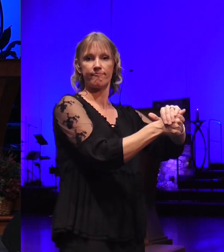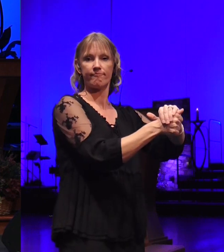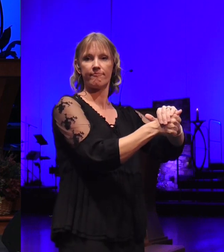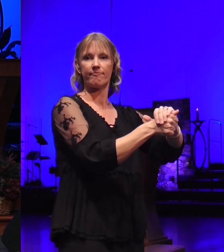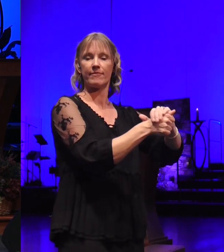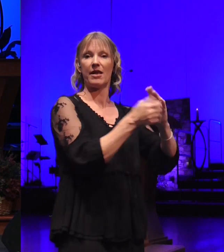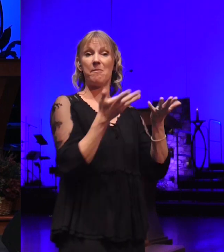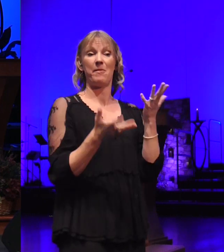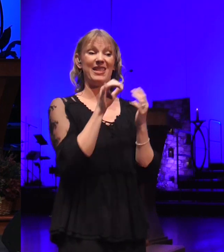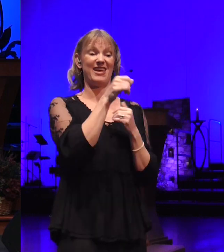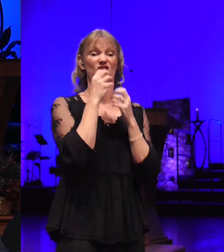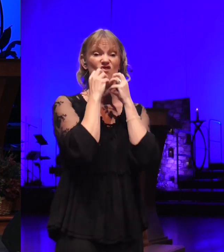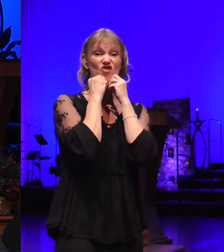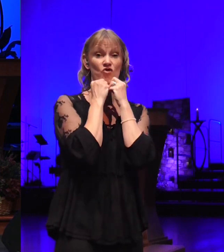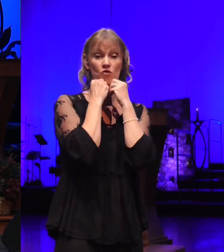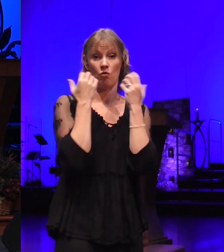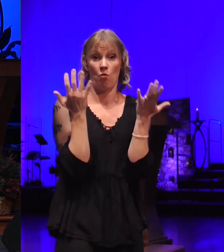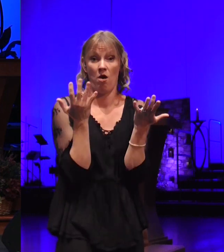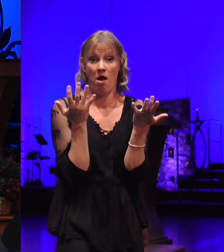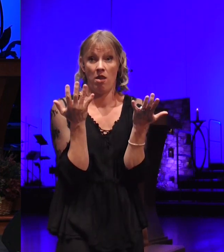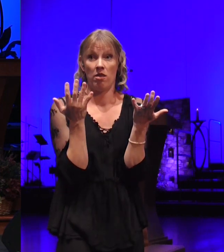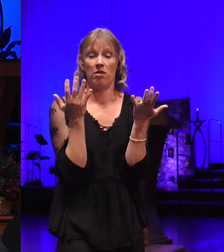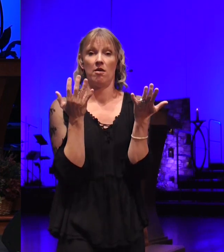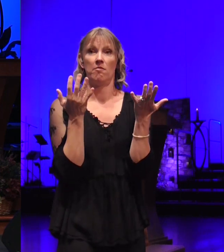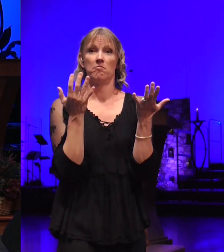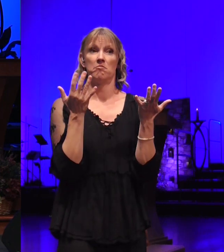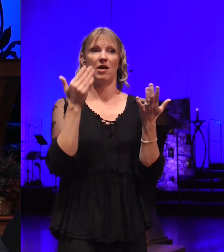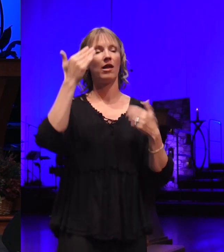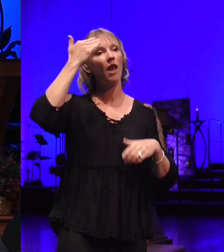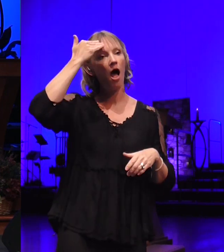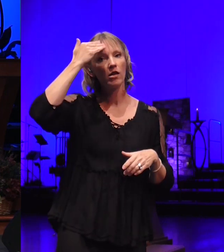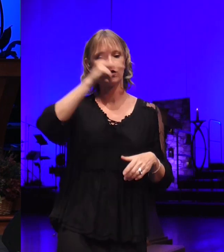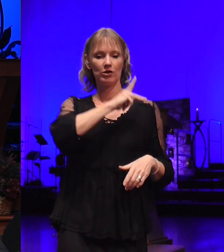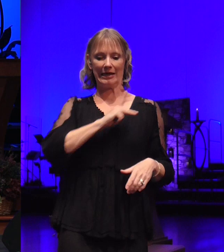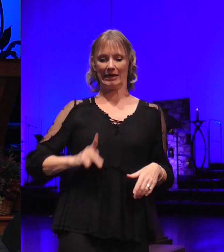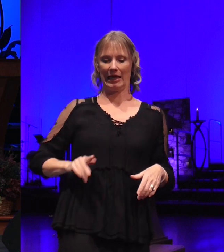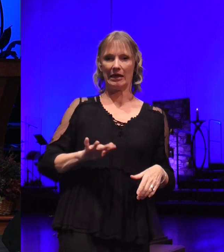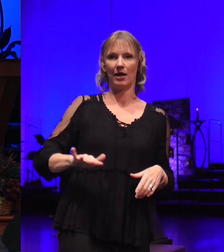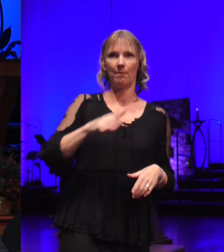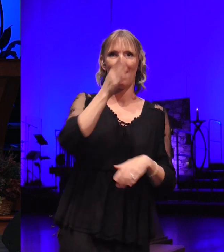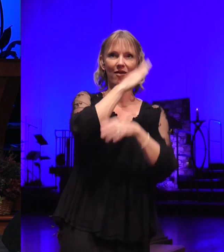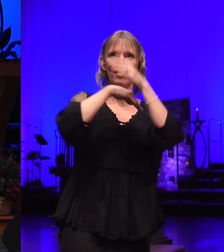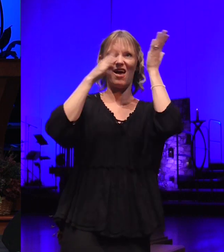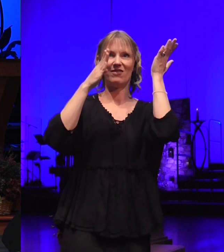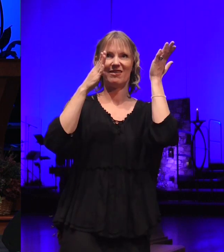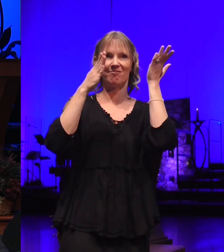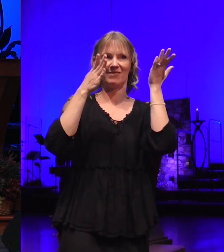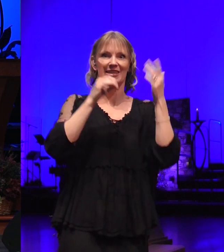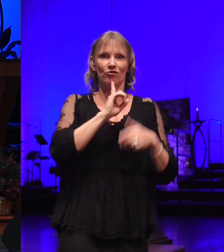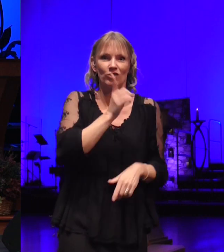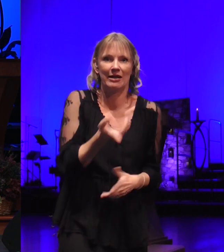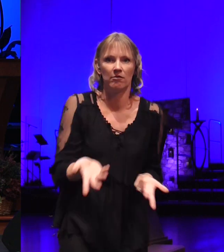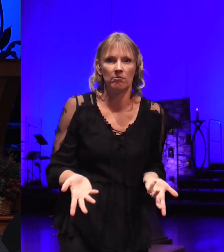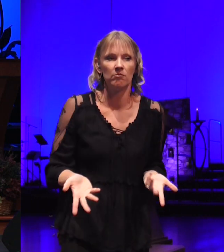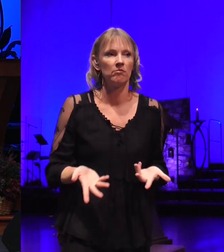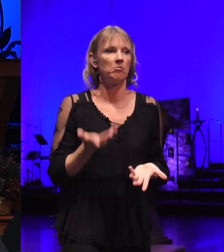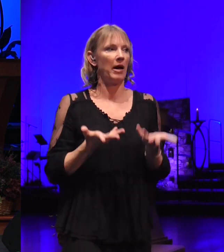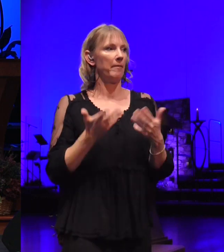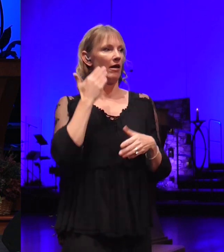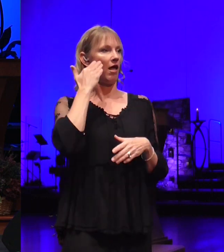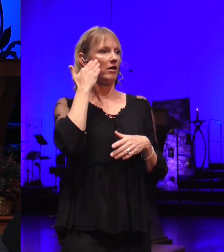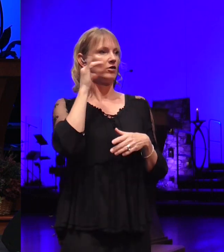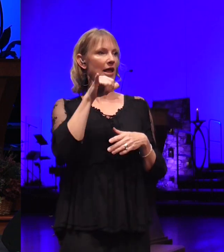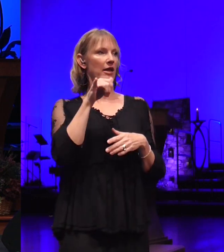is simply the knowledge that the kingdom of heaven exists. The knowledge that you are a